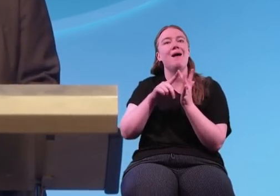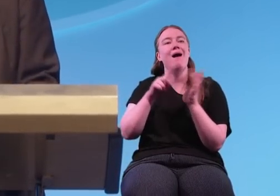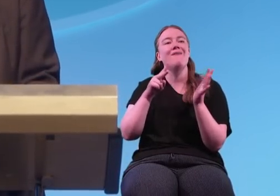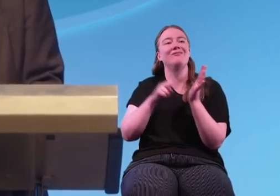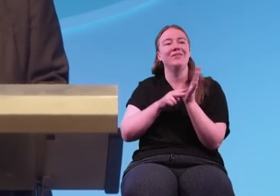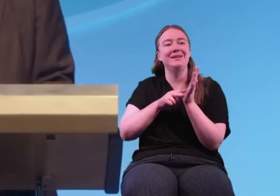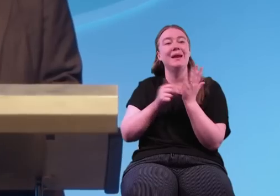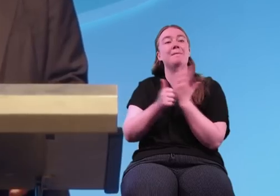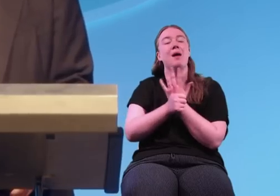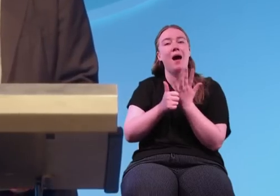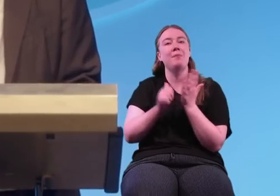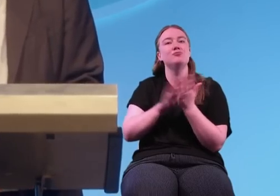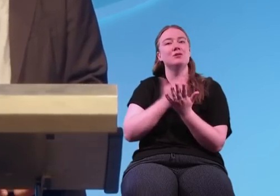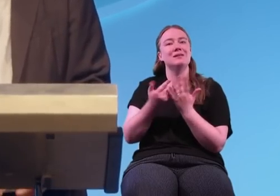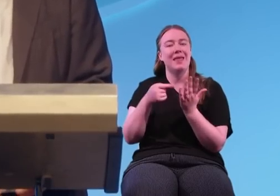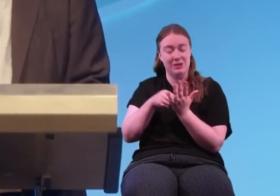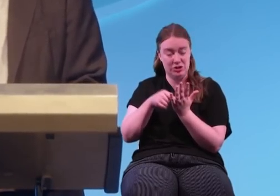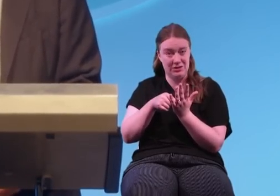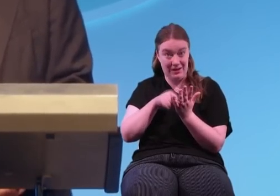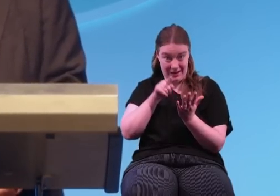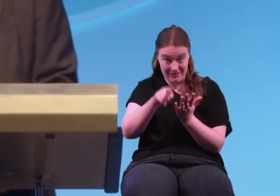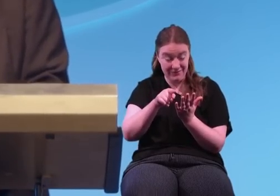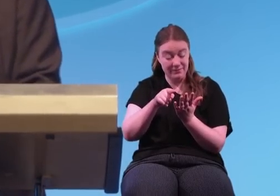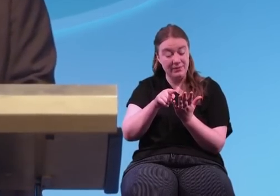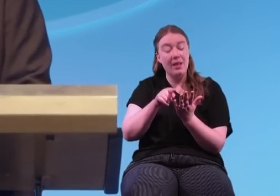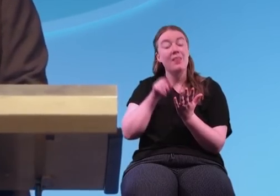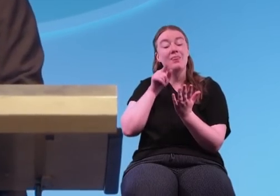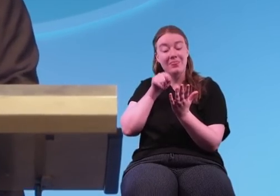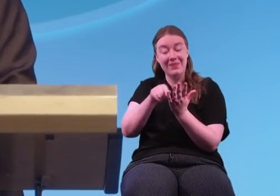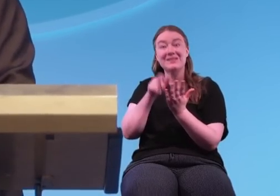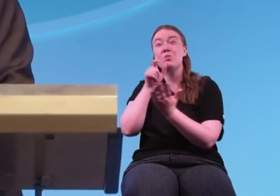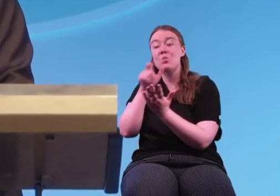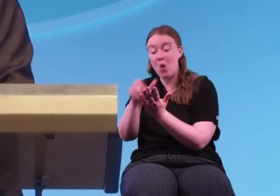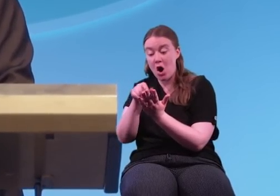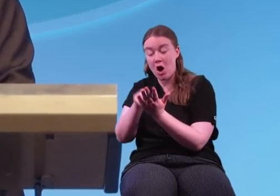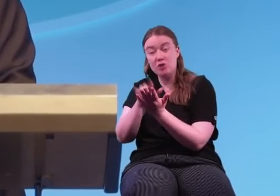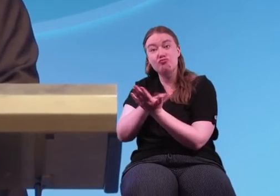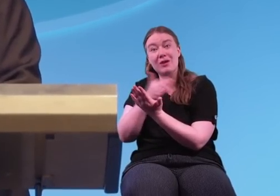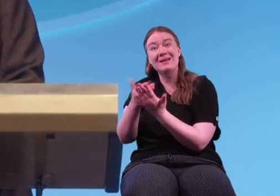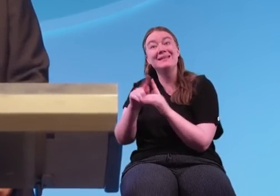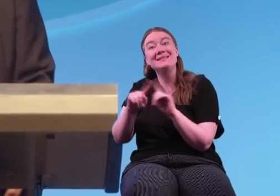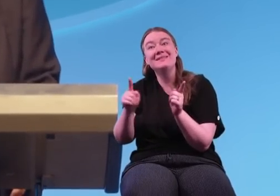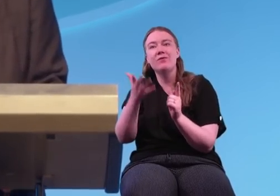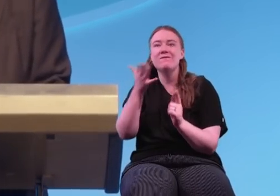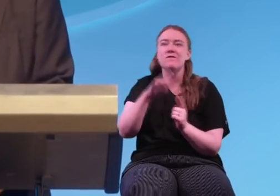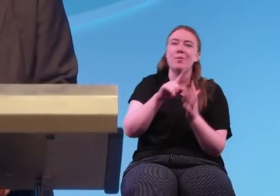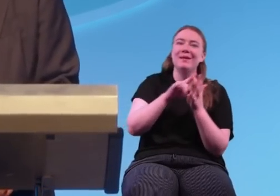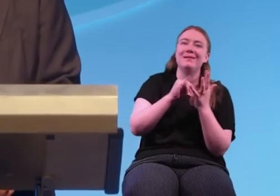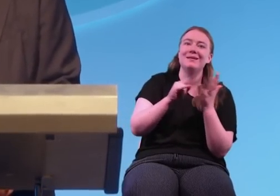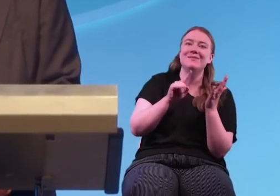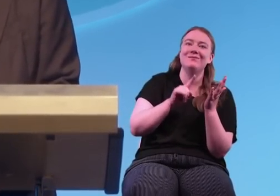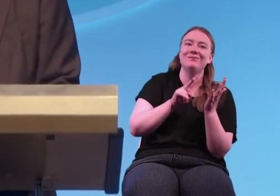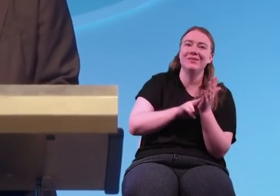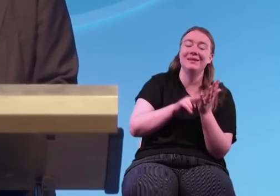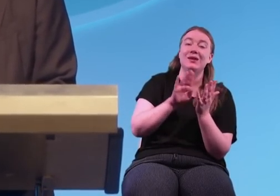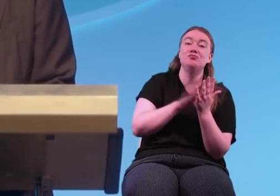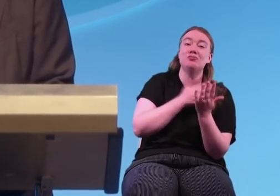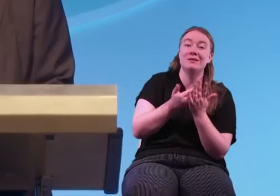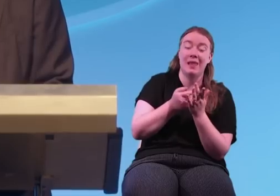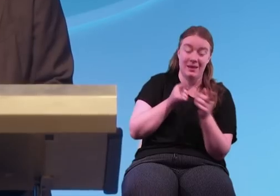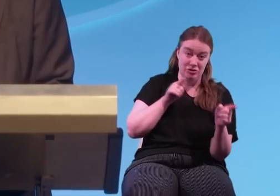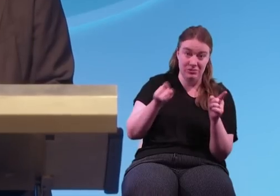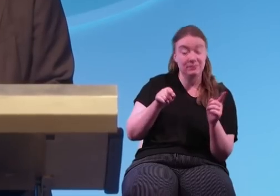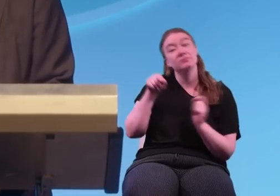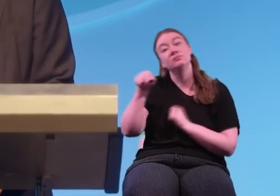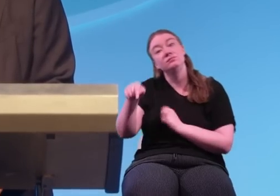if you listen carefully, you would notice that the NIV translates that differently from the ESV, because the NIV